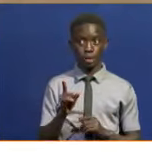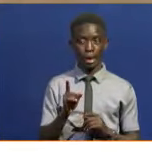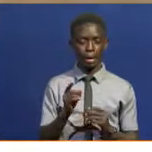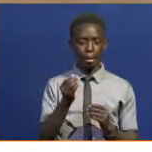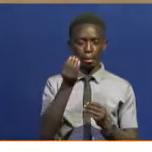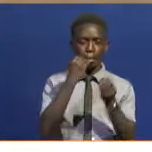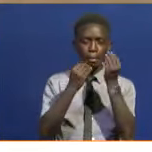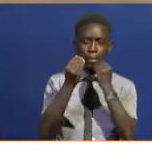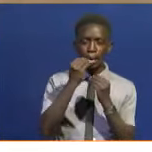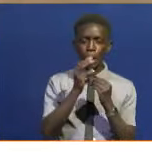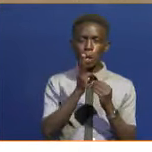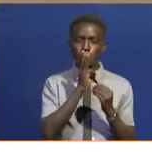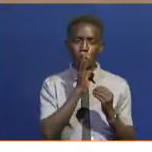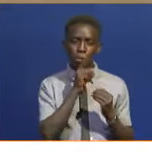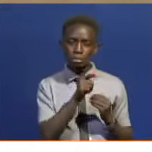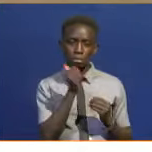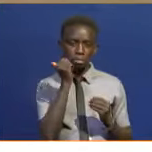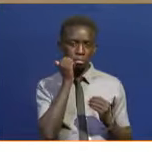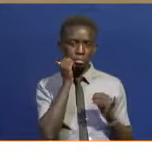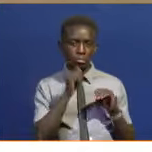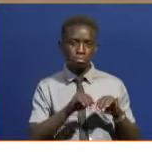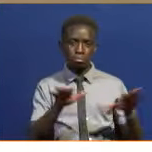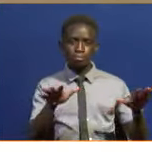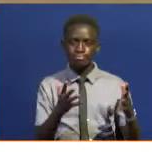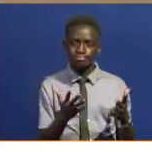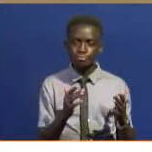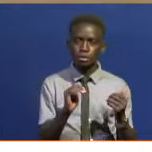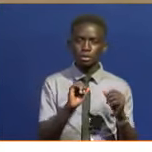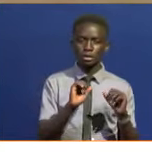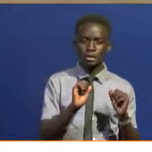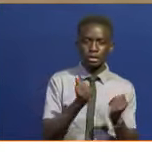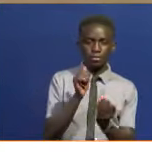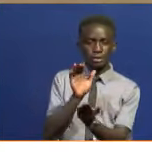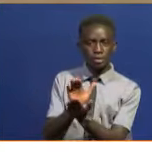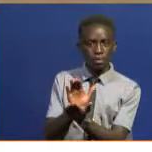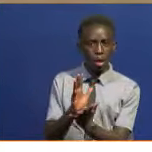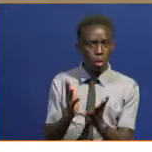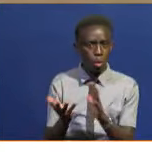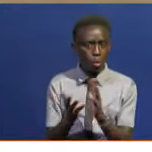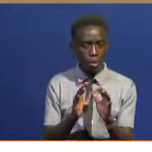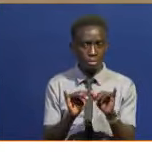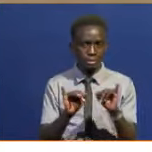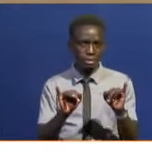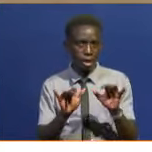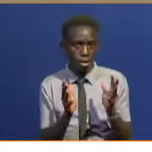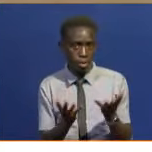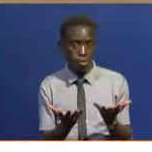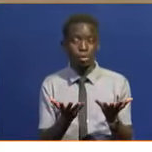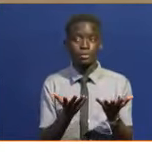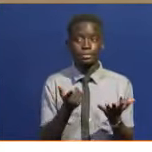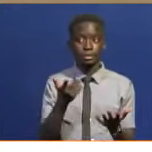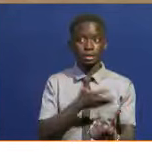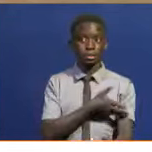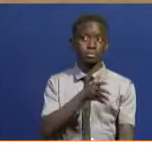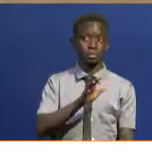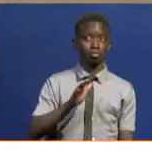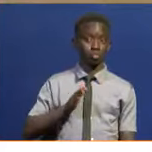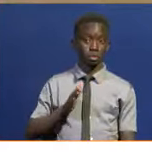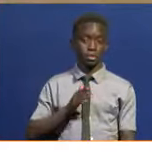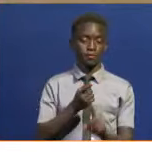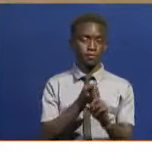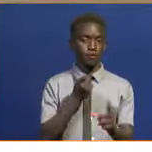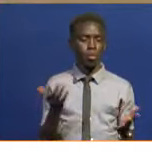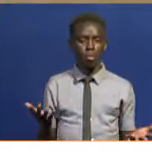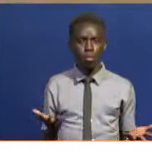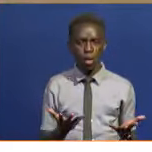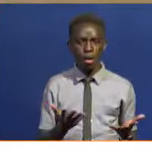the latest purification and storage products. The technology seeks to facilitate economic empowerment of women from low-income